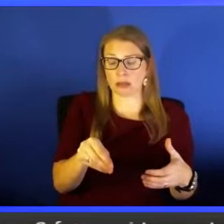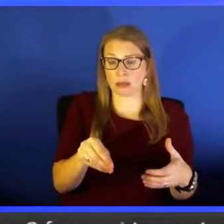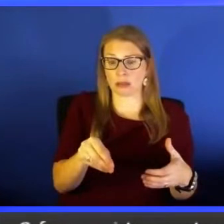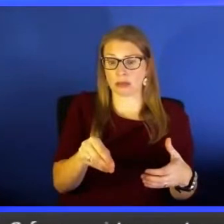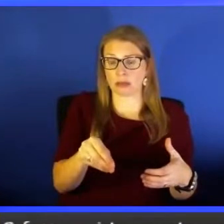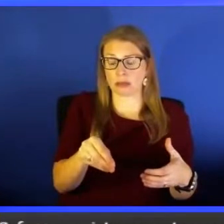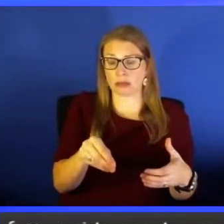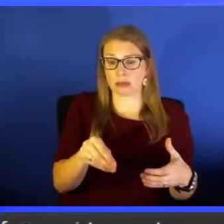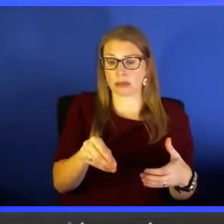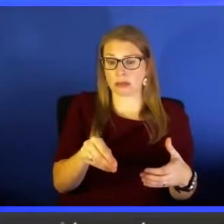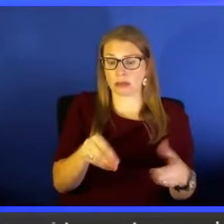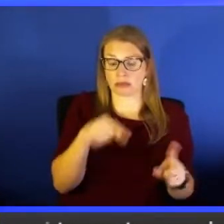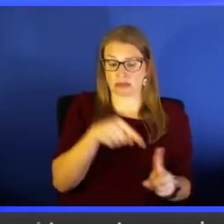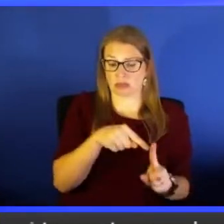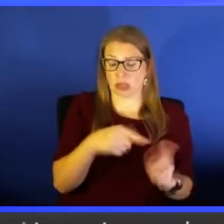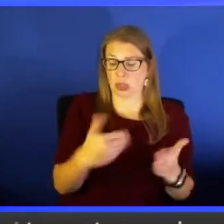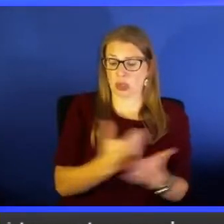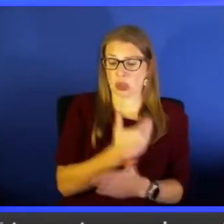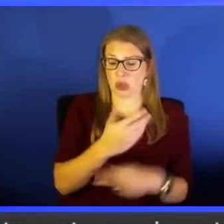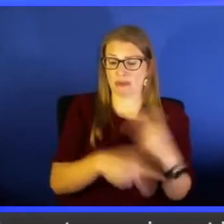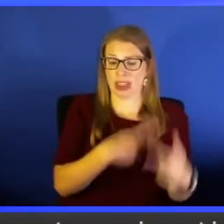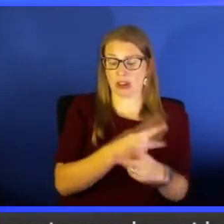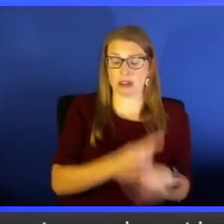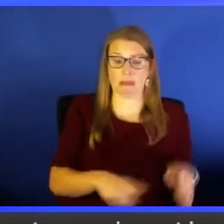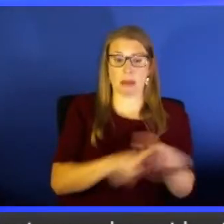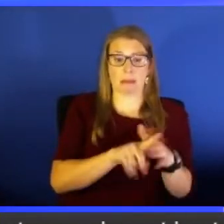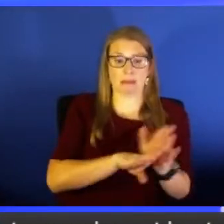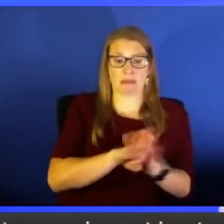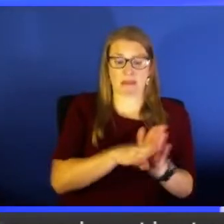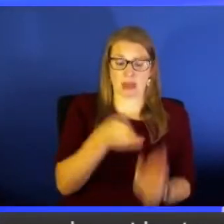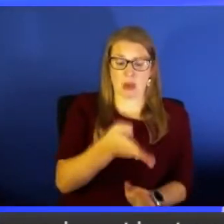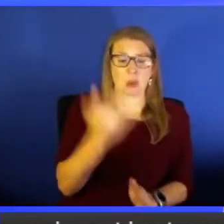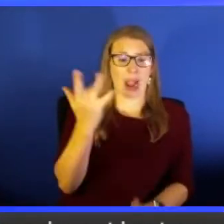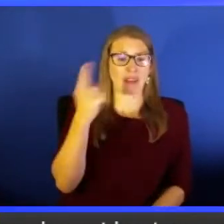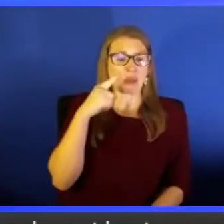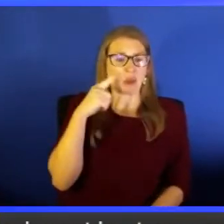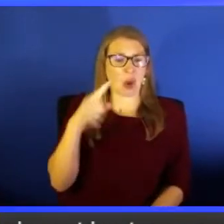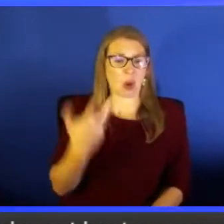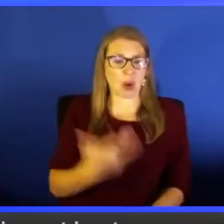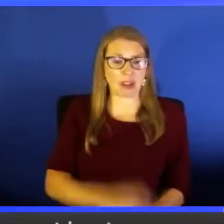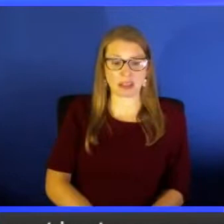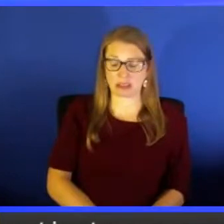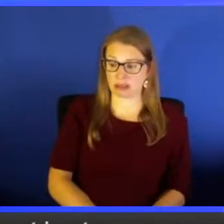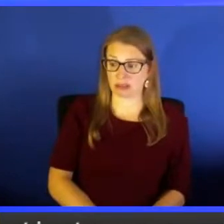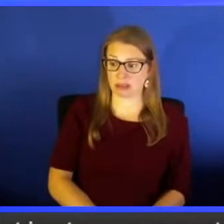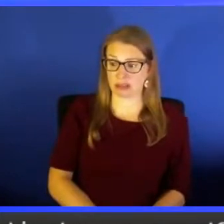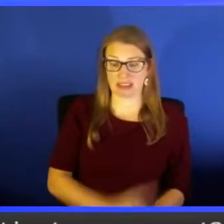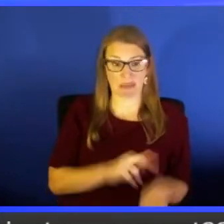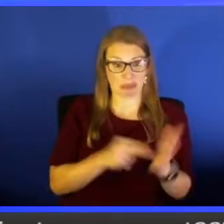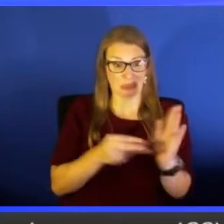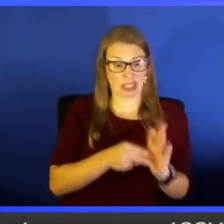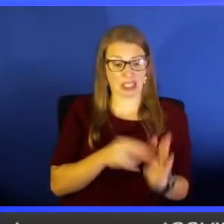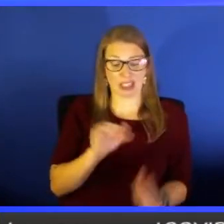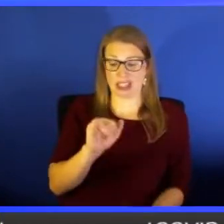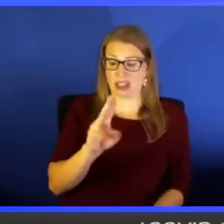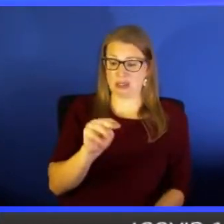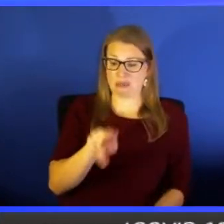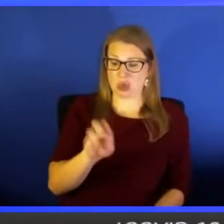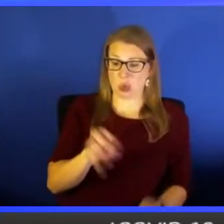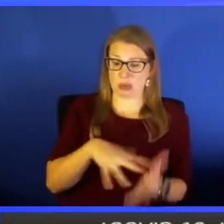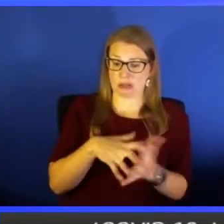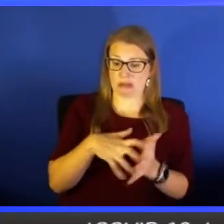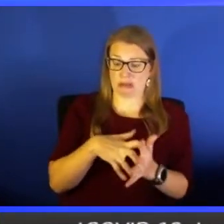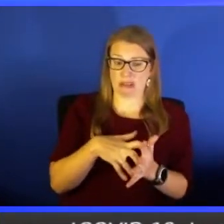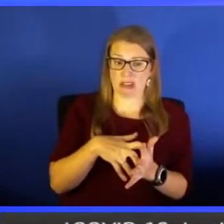identified new variants. And why is that? Is there a more immunosuppressed population down there with their